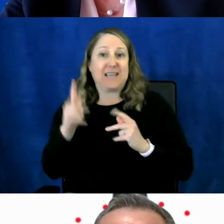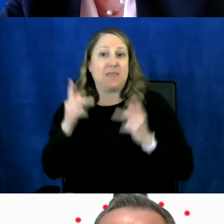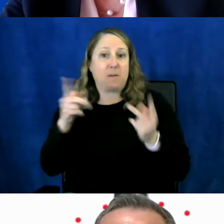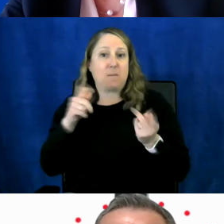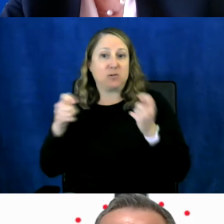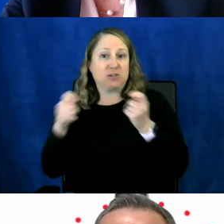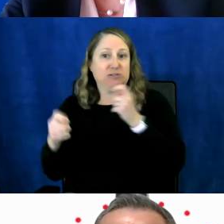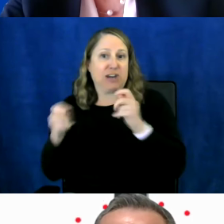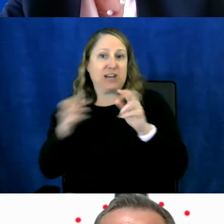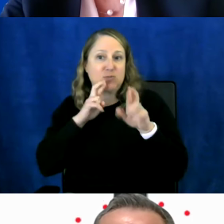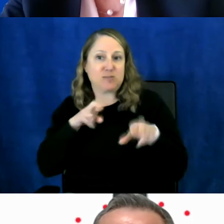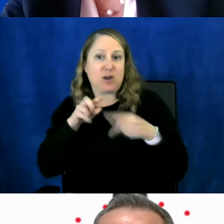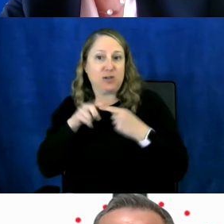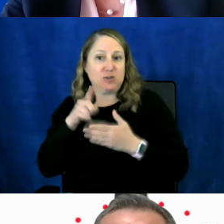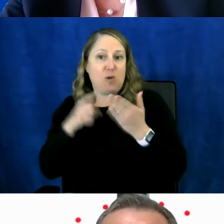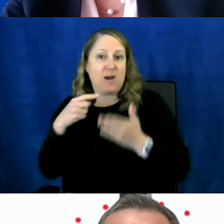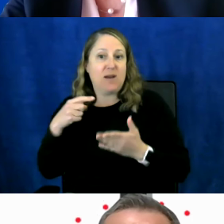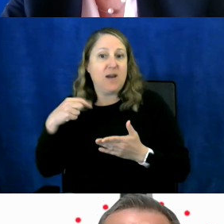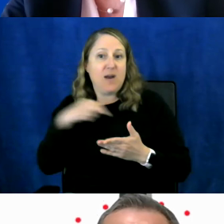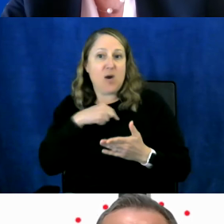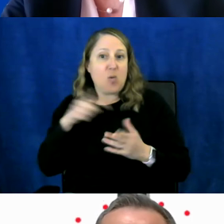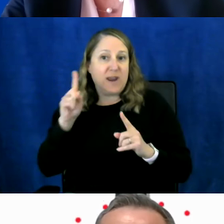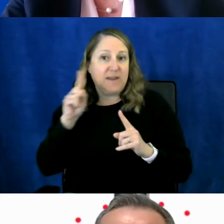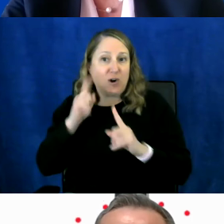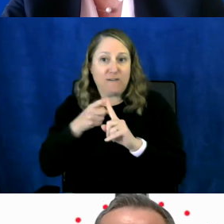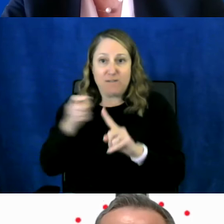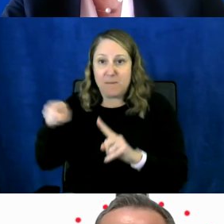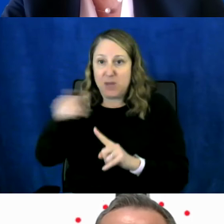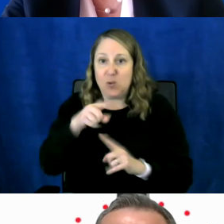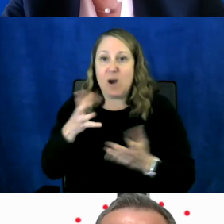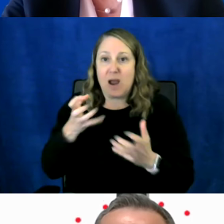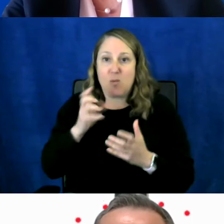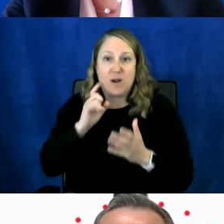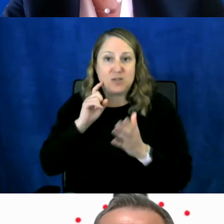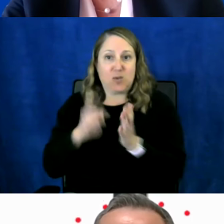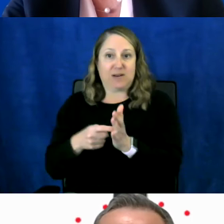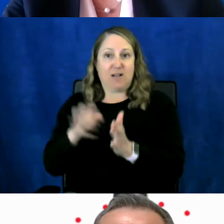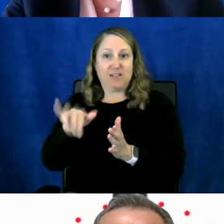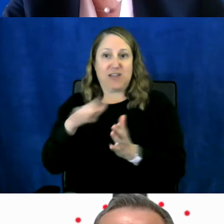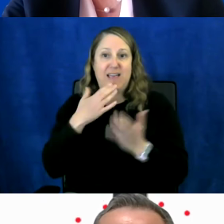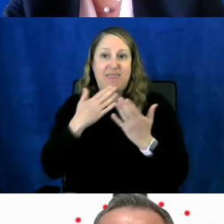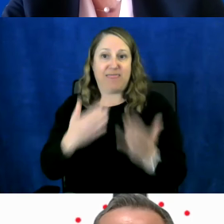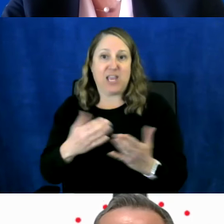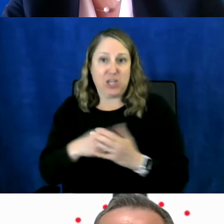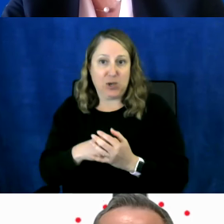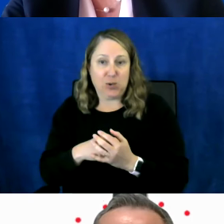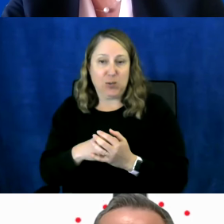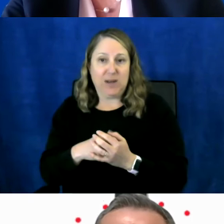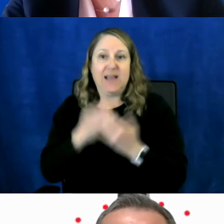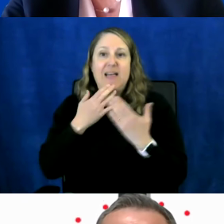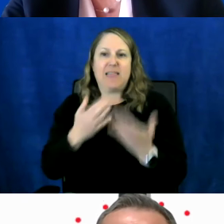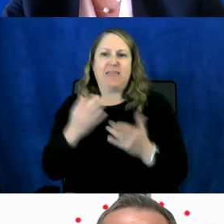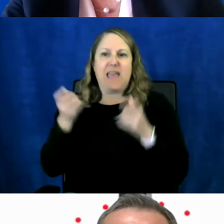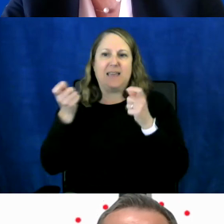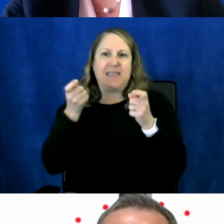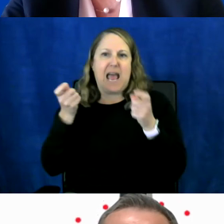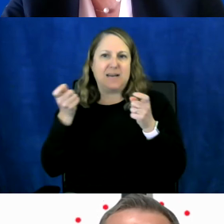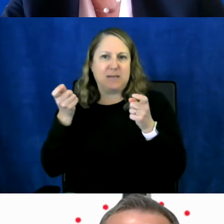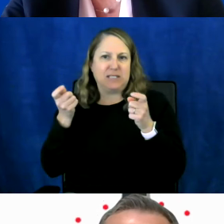to what's being heard. So I really want to acknowledge that and thank you. thank the administration for the attempt